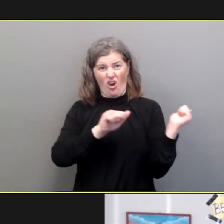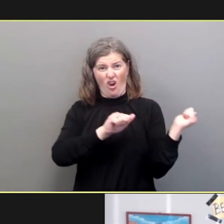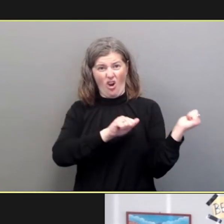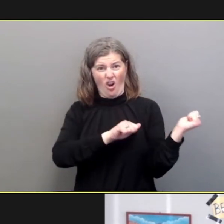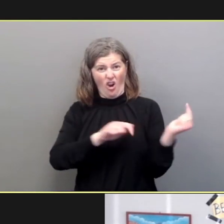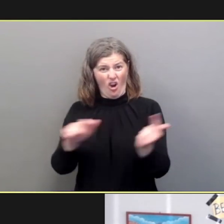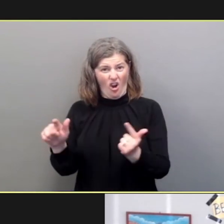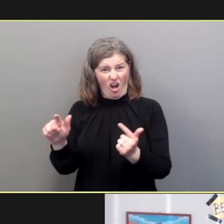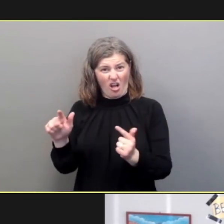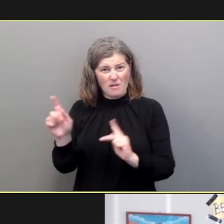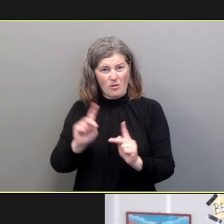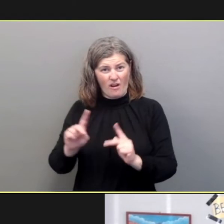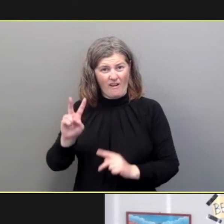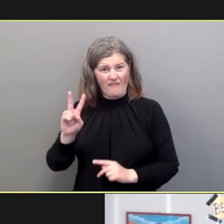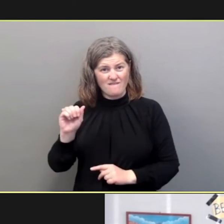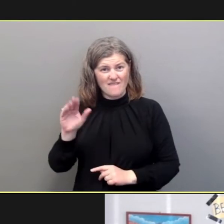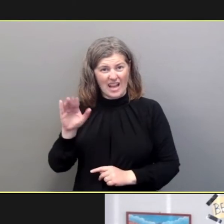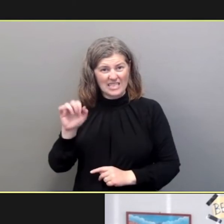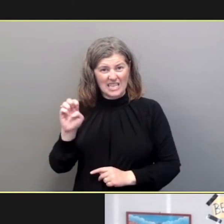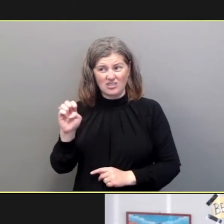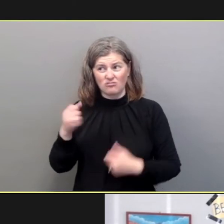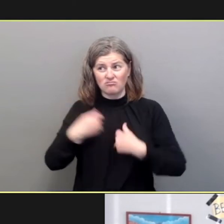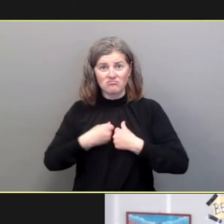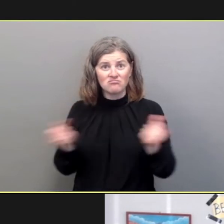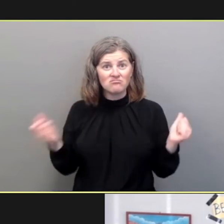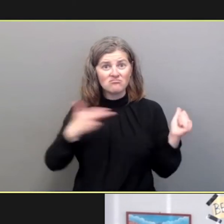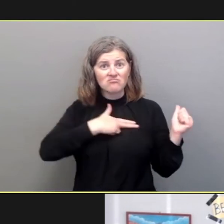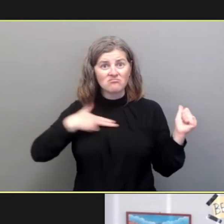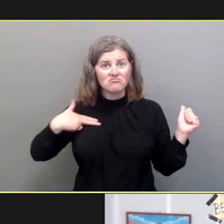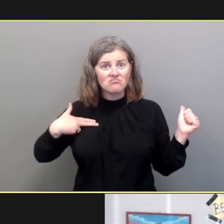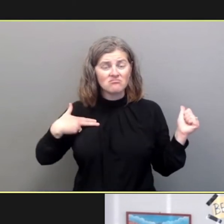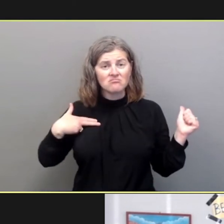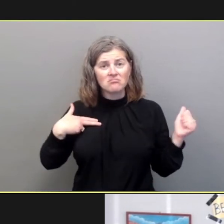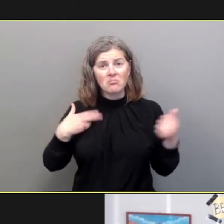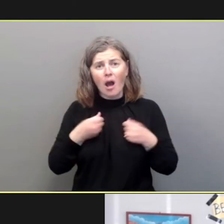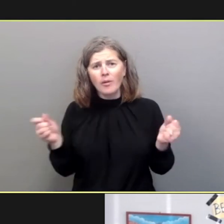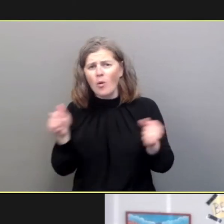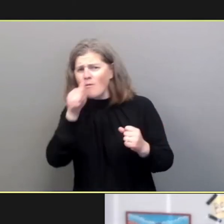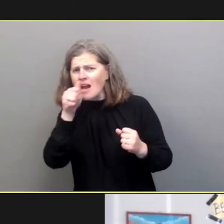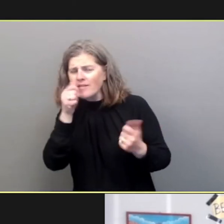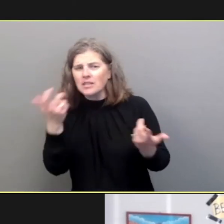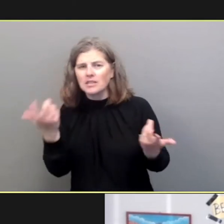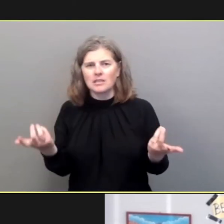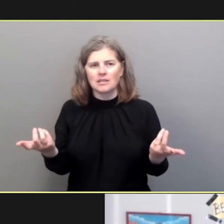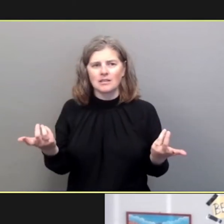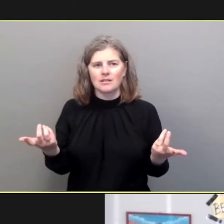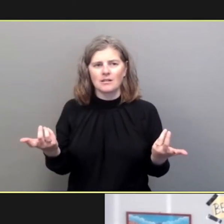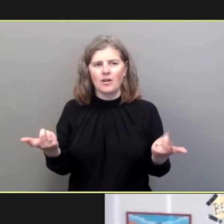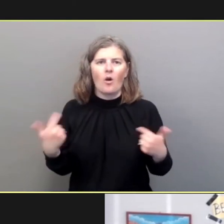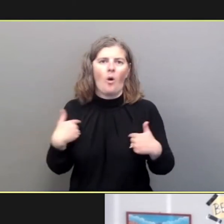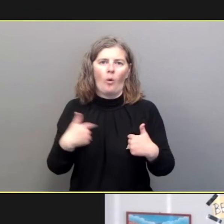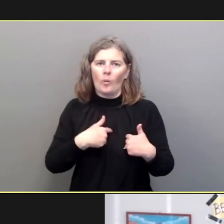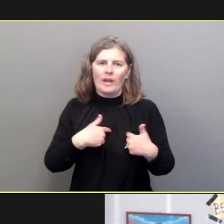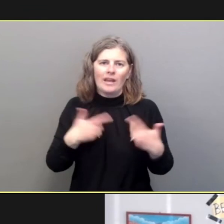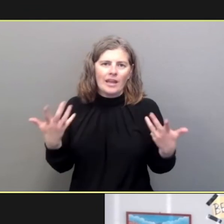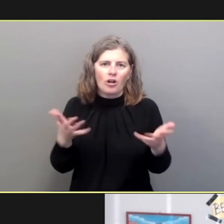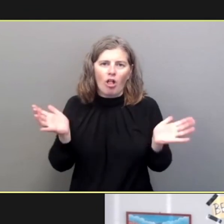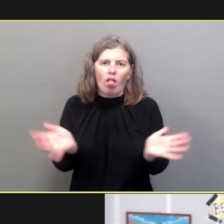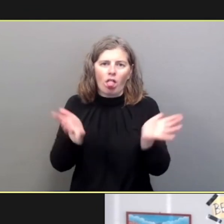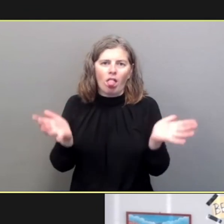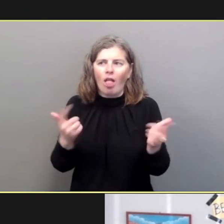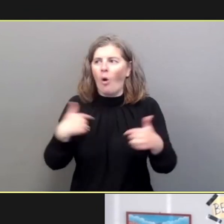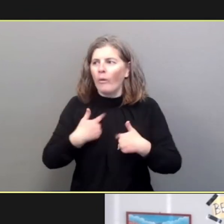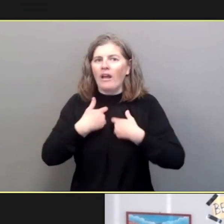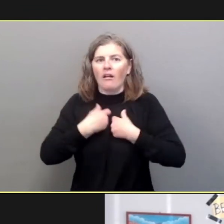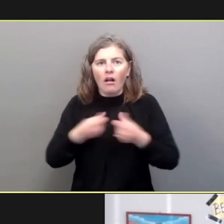vaccination status be public or private? We can't shut up here on this press conference about the fact that we've all